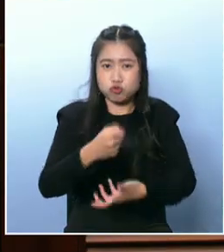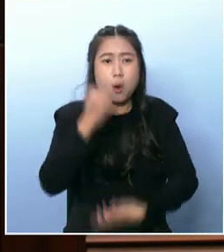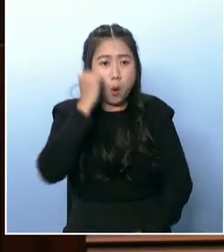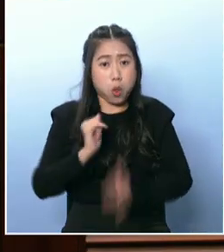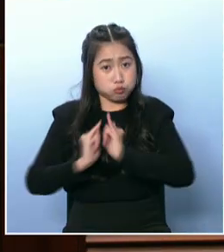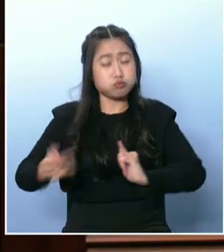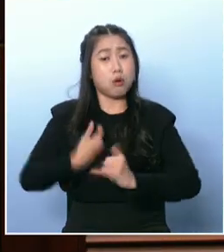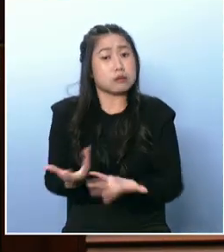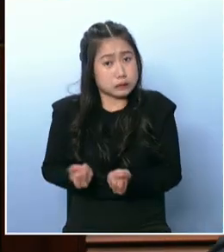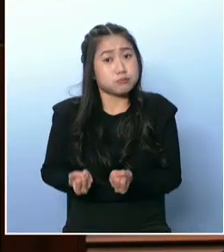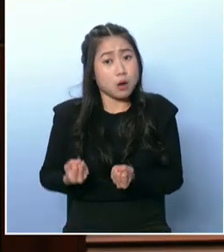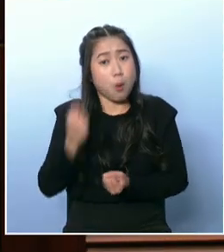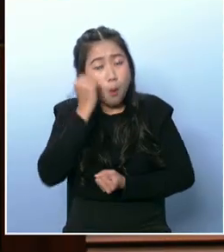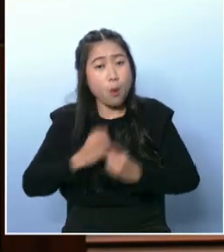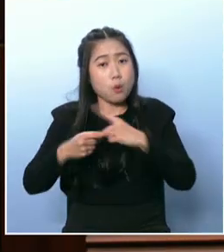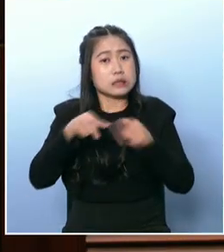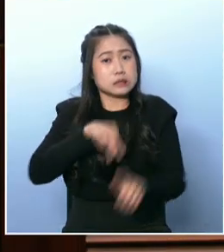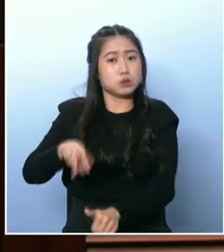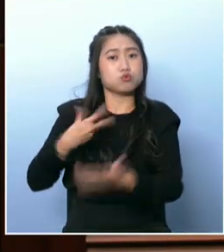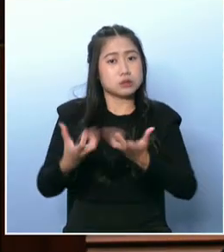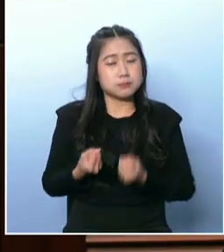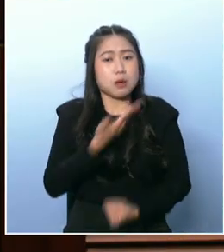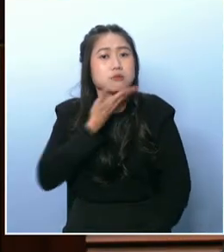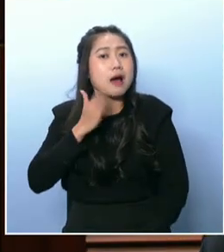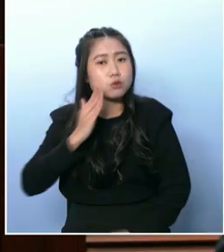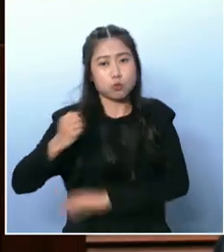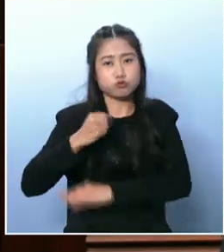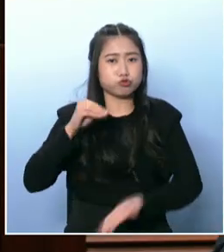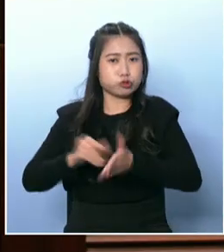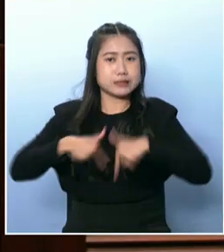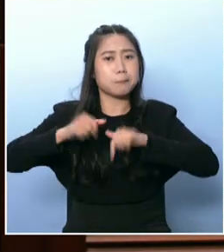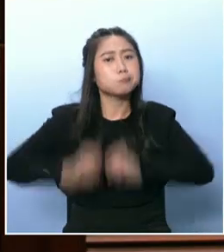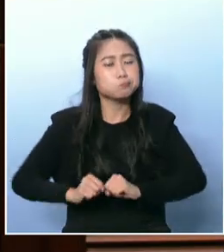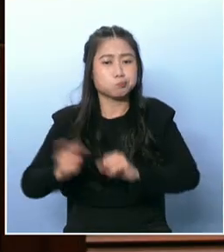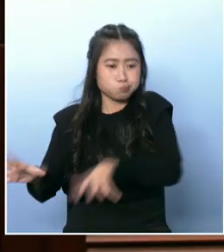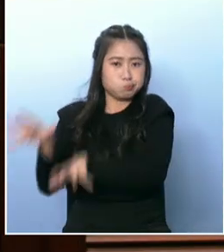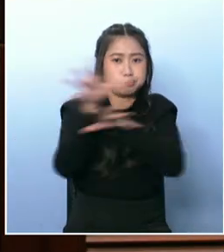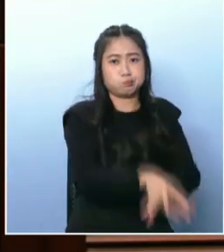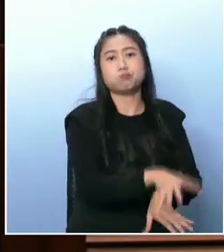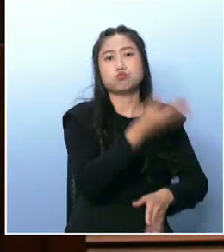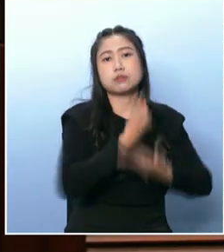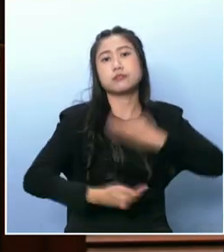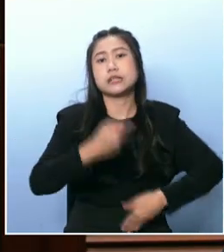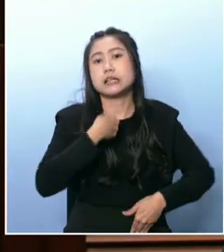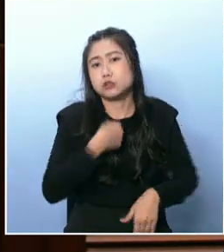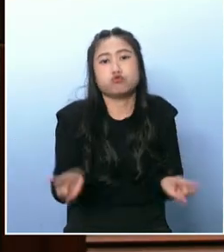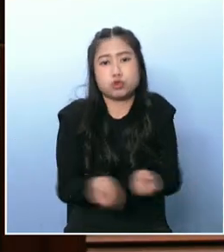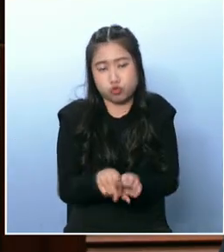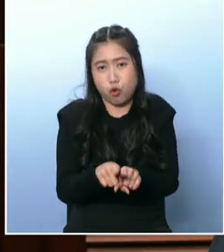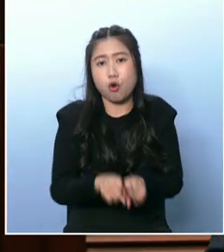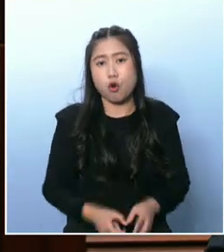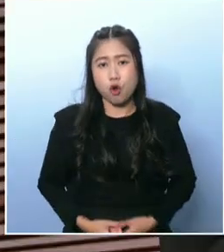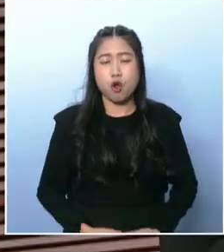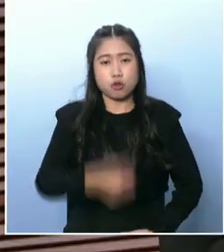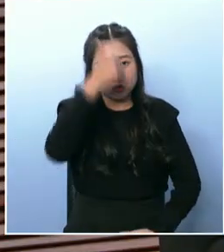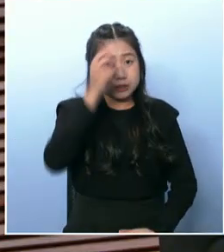for them. For the elderly services, I'm happy with it. But I hope you would be using the same proactive approach